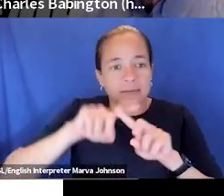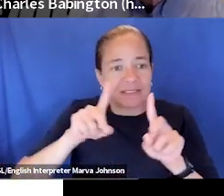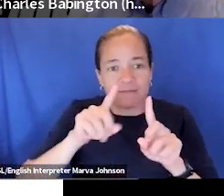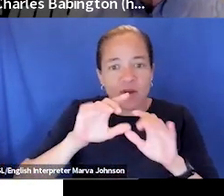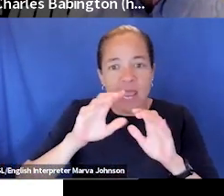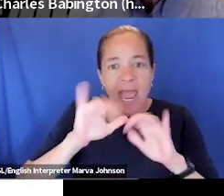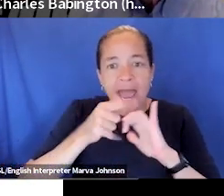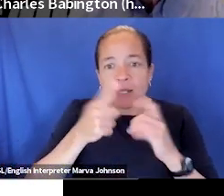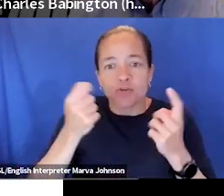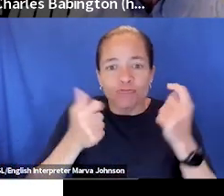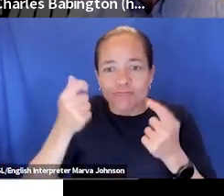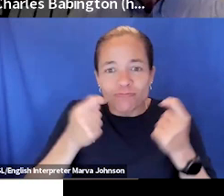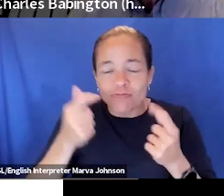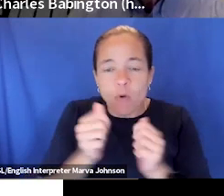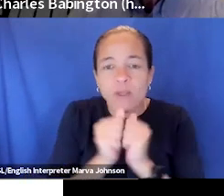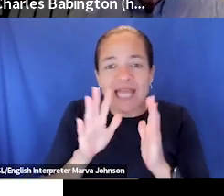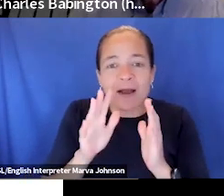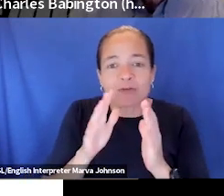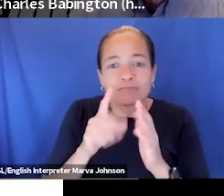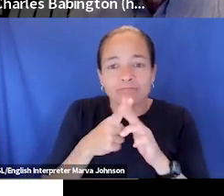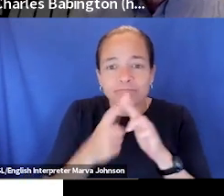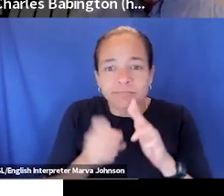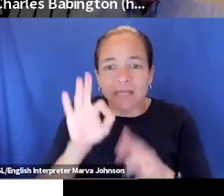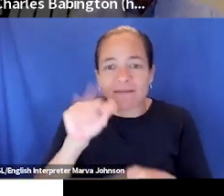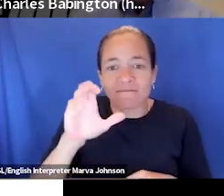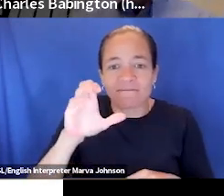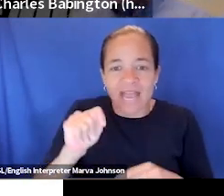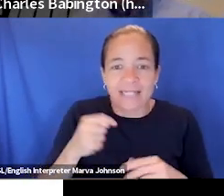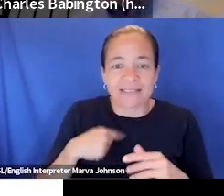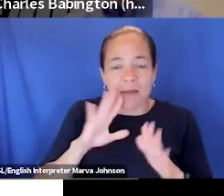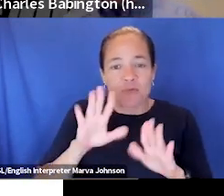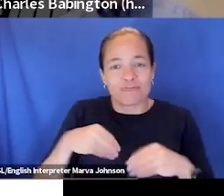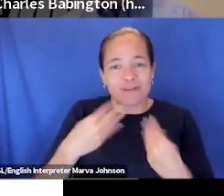without losing facts. So let's just wait a few minutes and let people work on that.